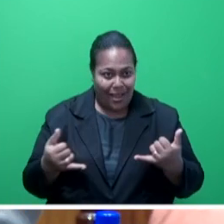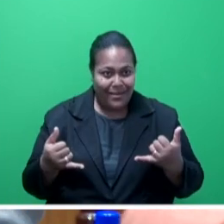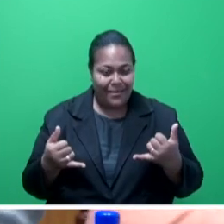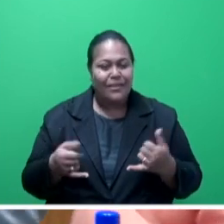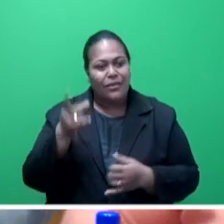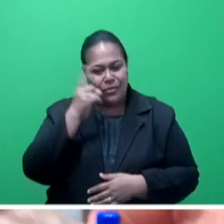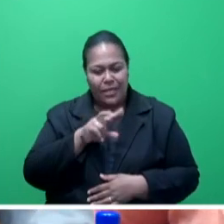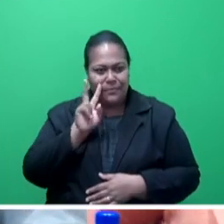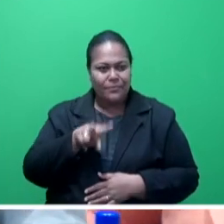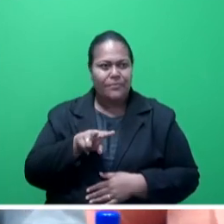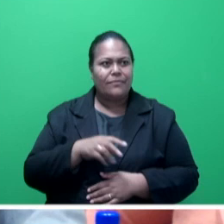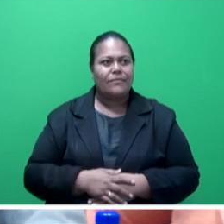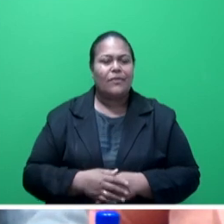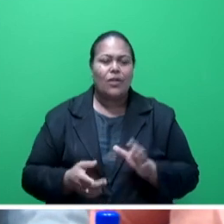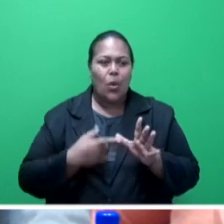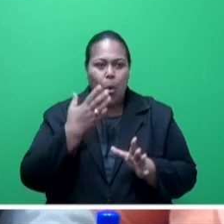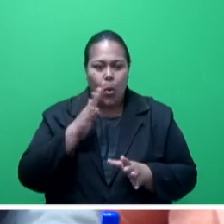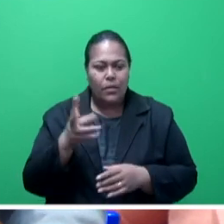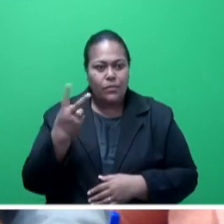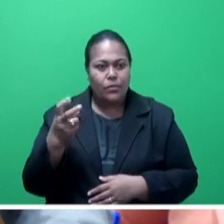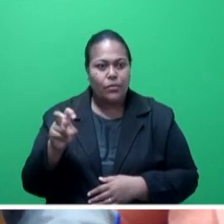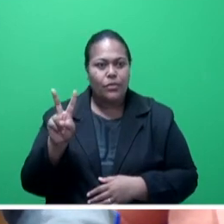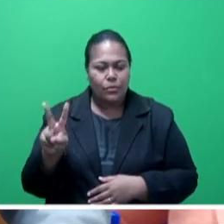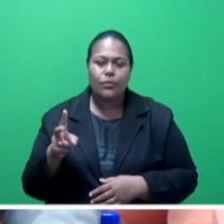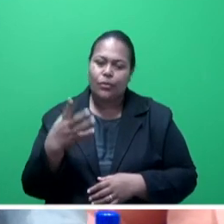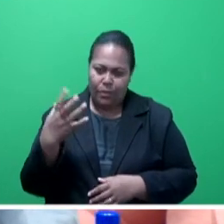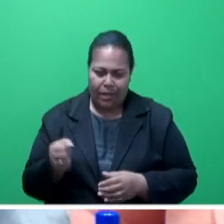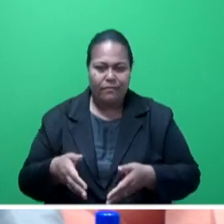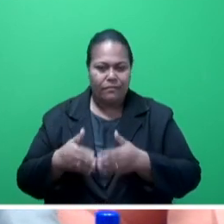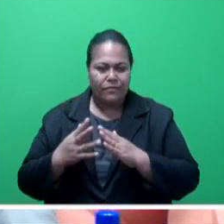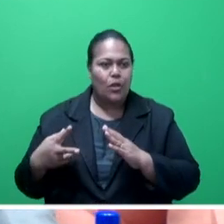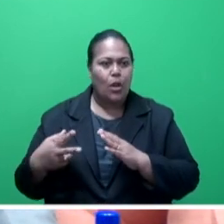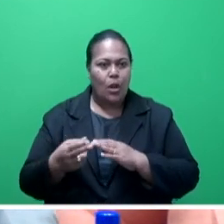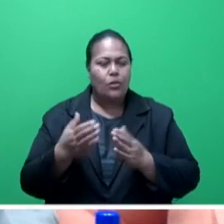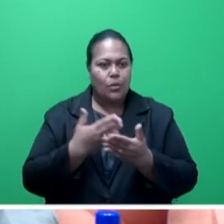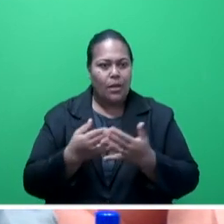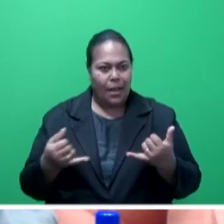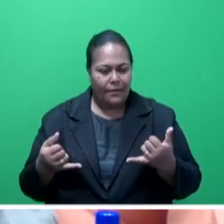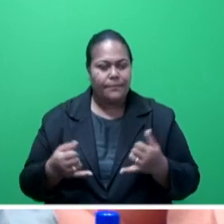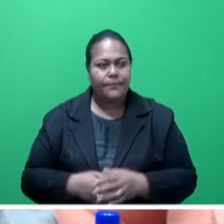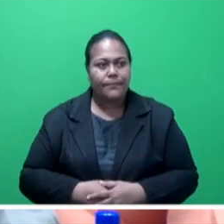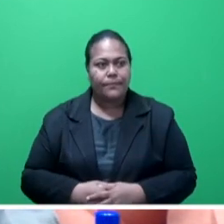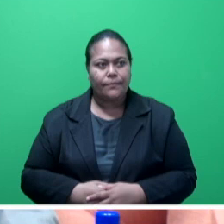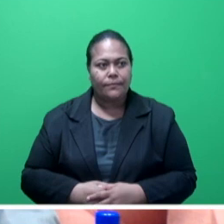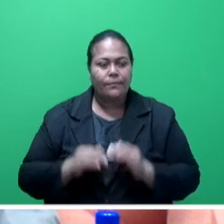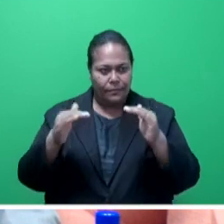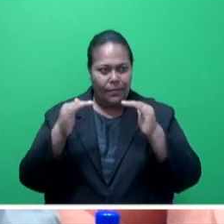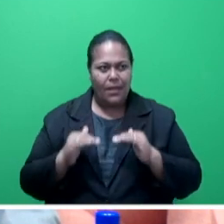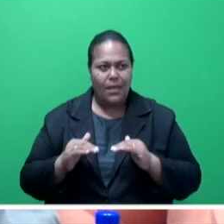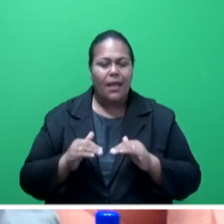Members of the public will have free access to this online portal. Sixth, State land leases are also being required to